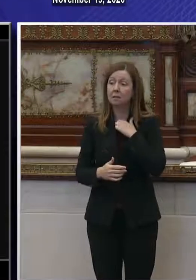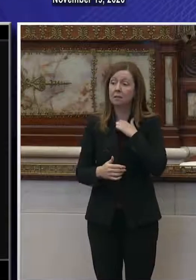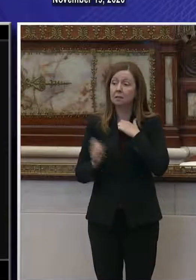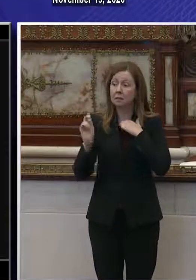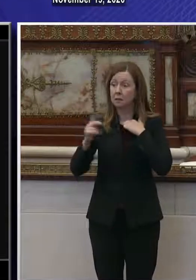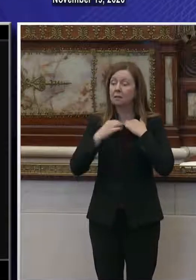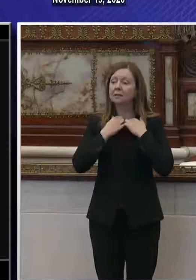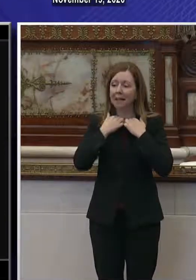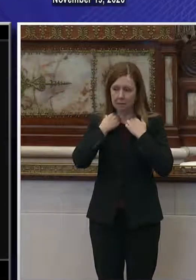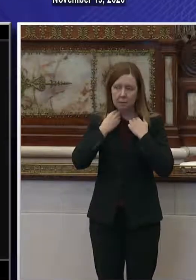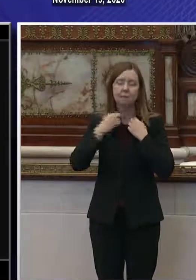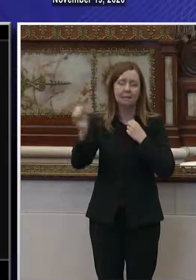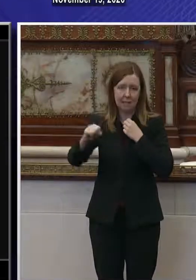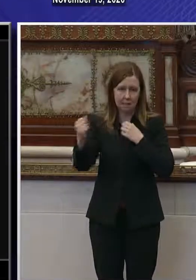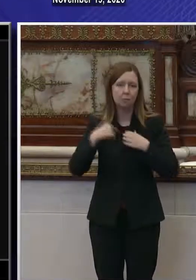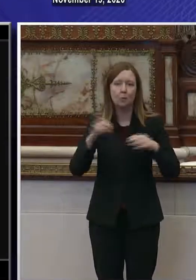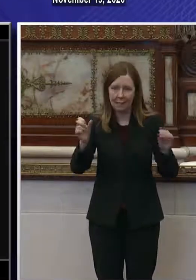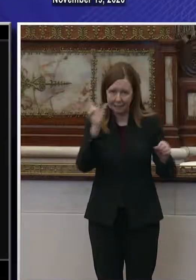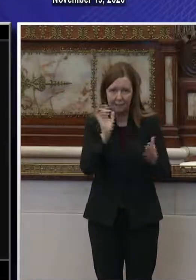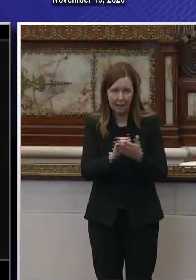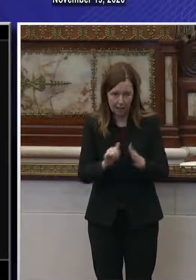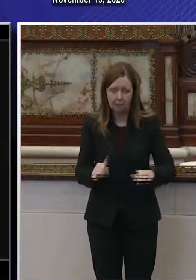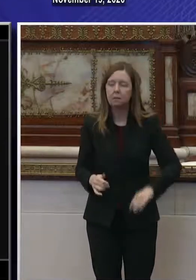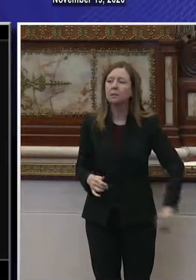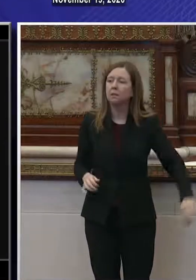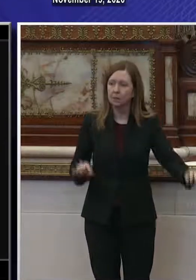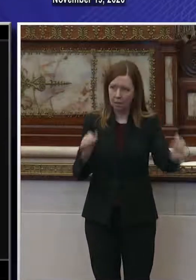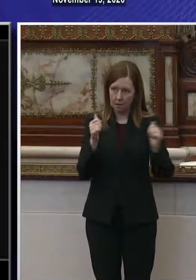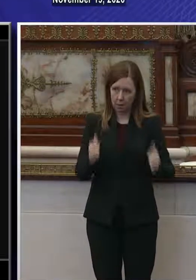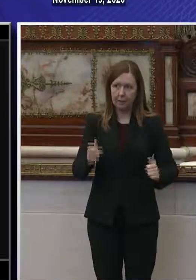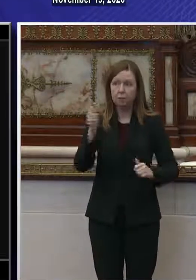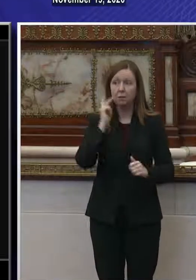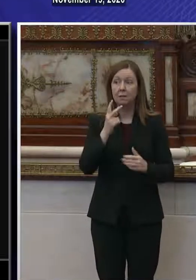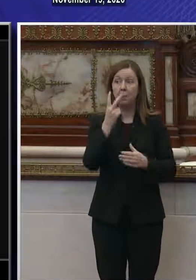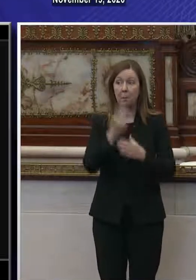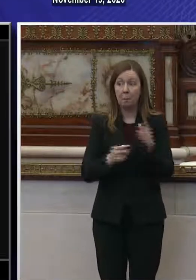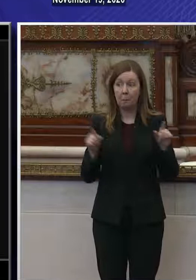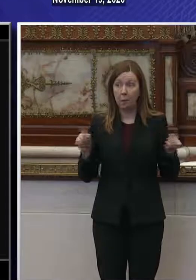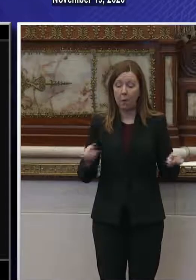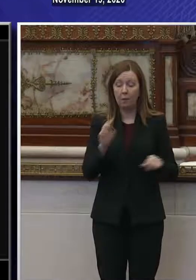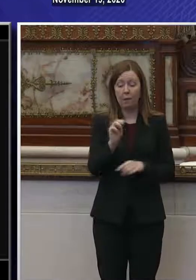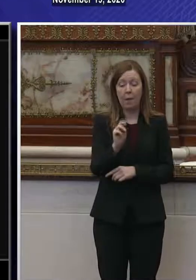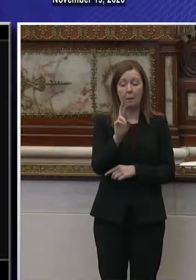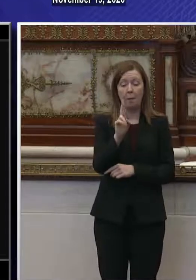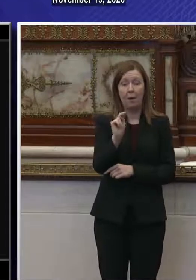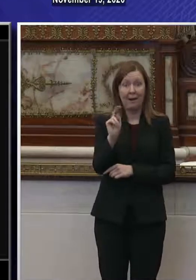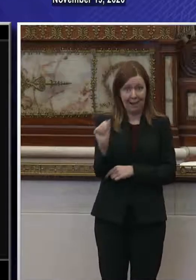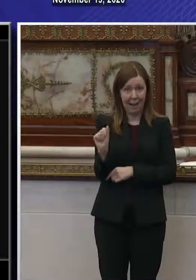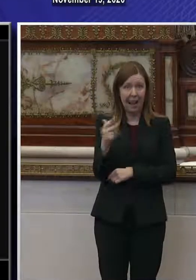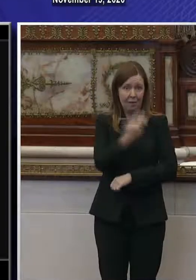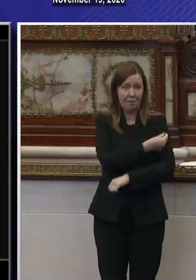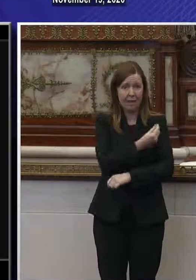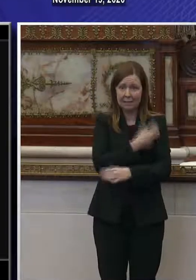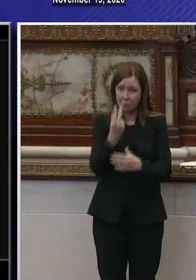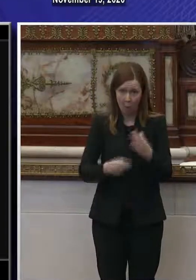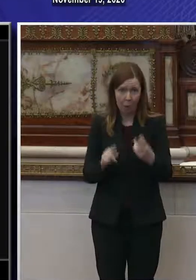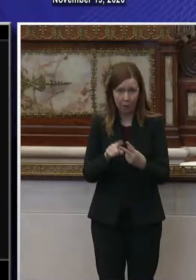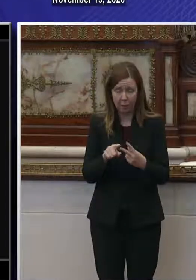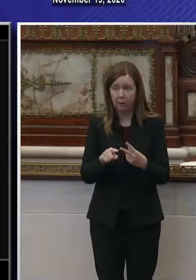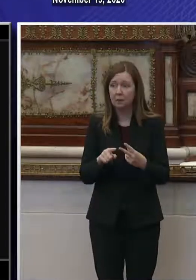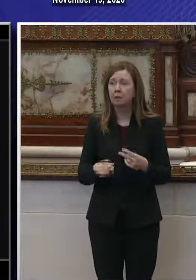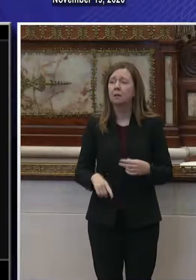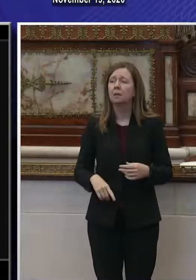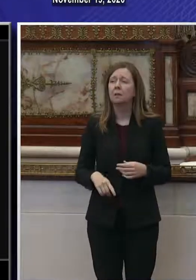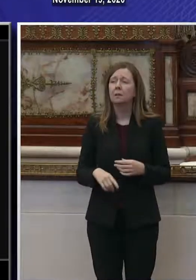Okay, I don't know. Yes, we can. Okay, very good. So you see that they're both mRNA vaccines, as we've heard. If you look at the